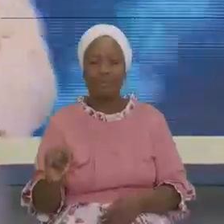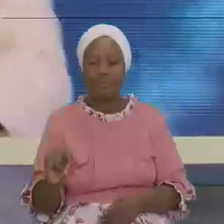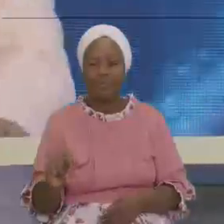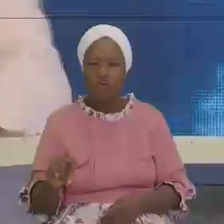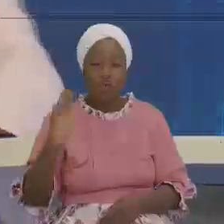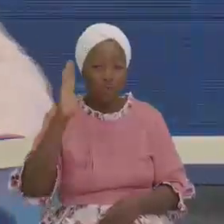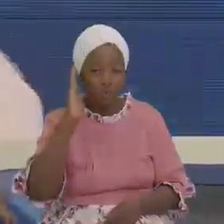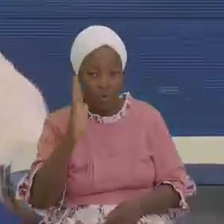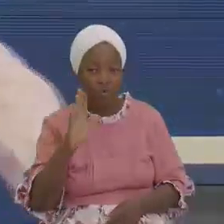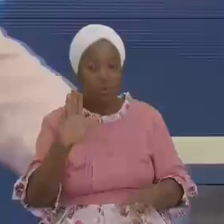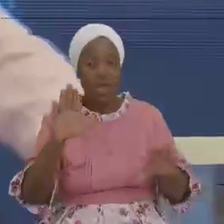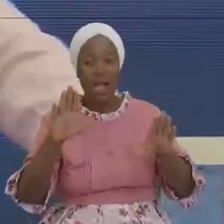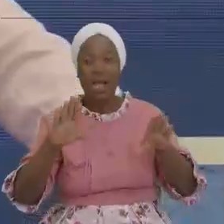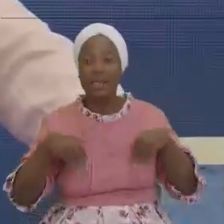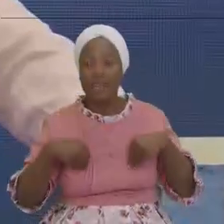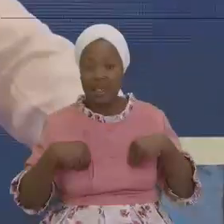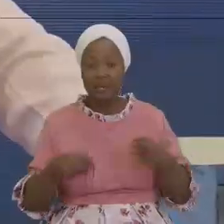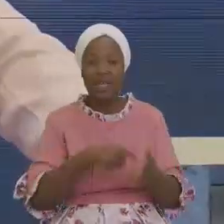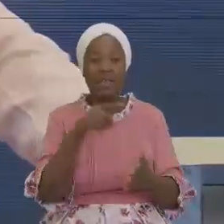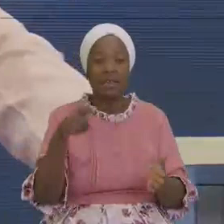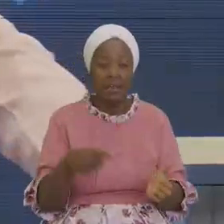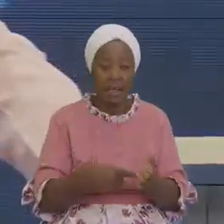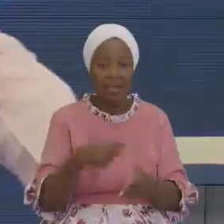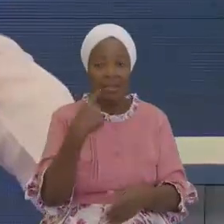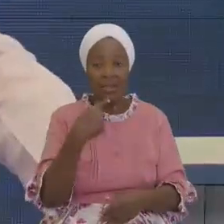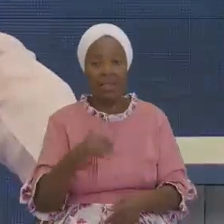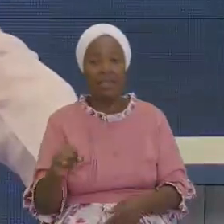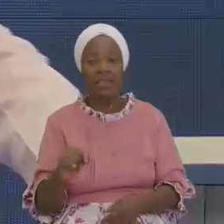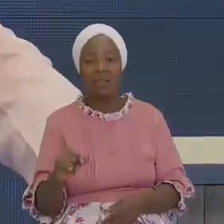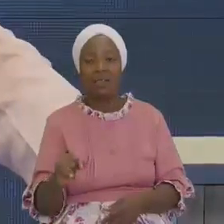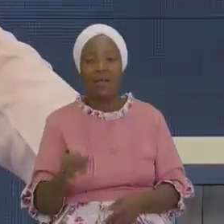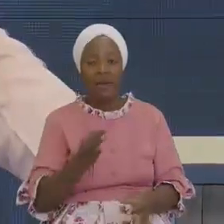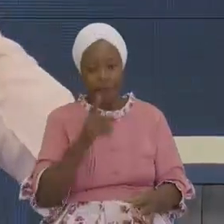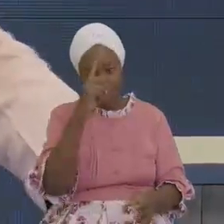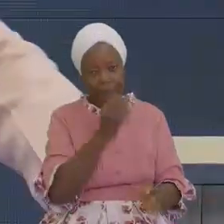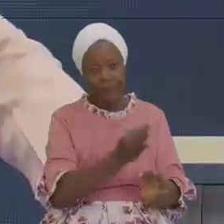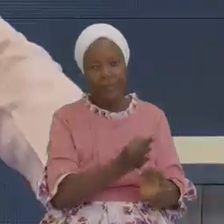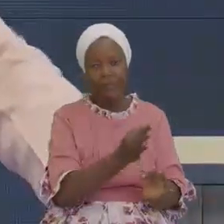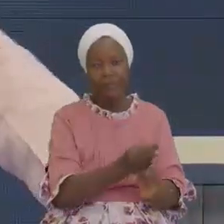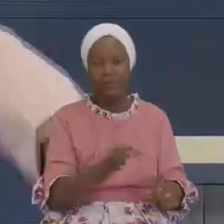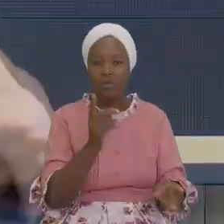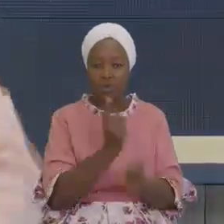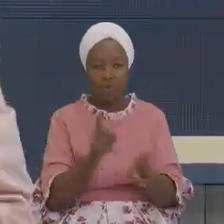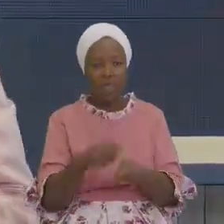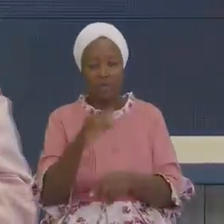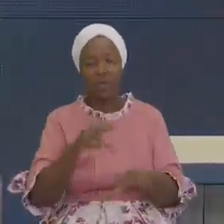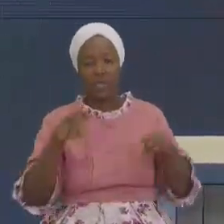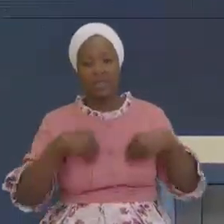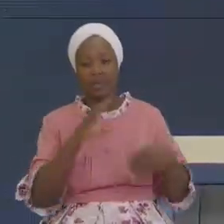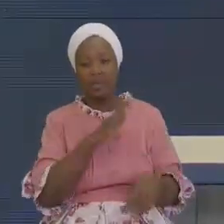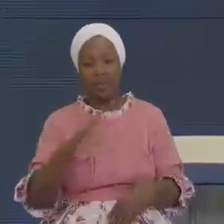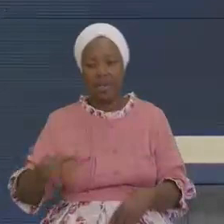should accept this saying faithful like you accept Christ.